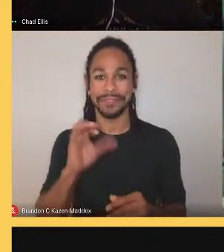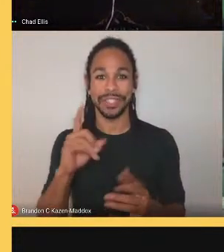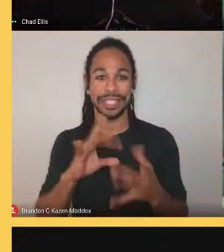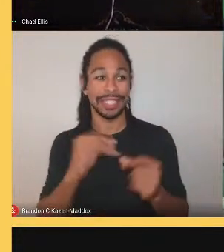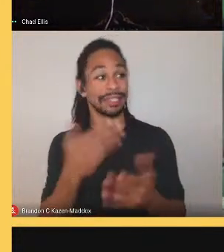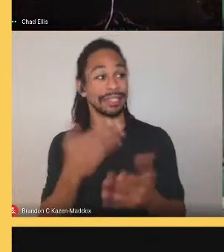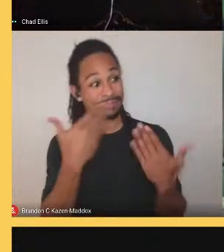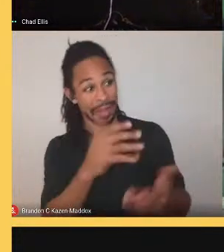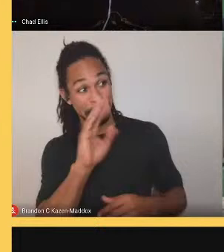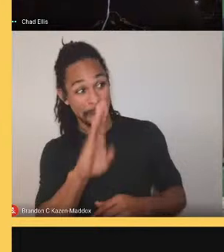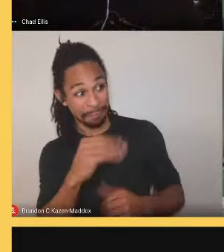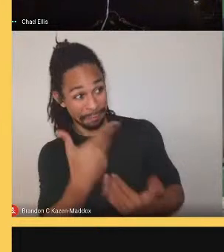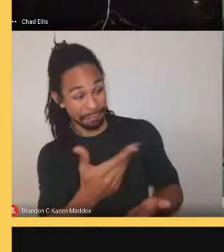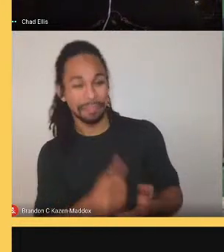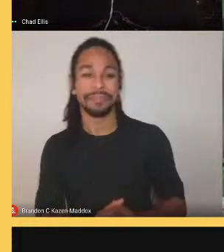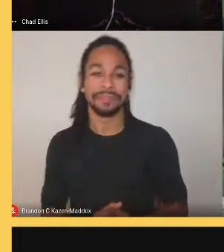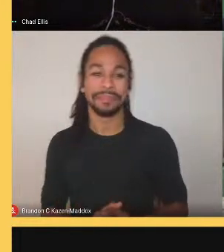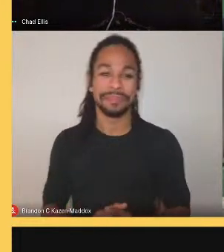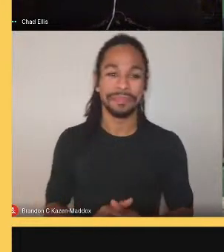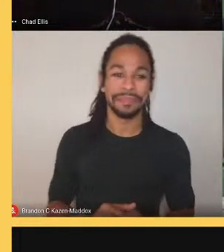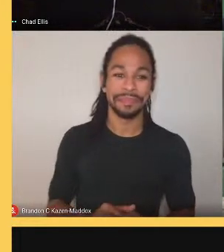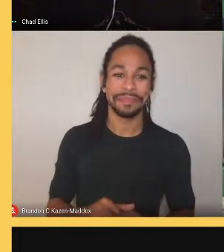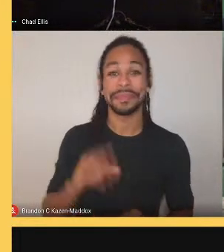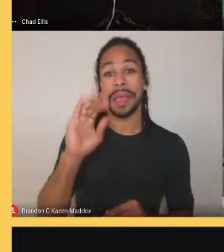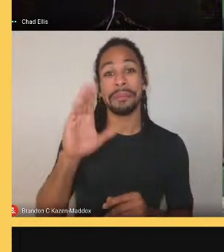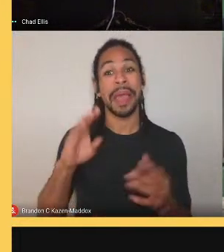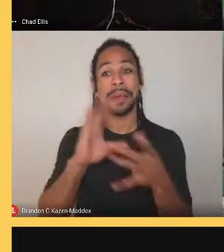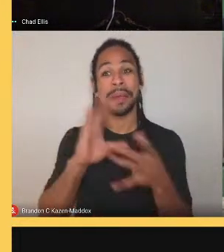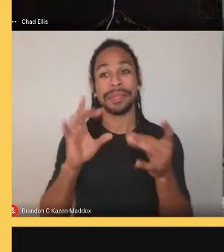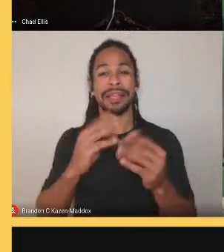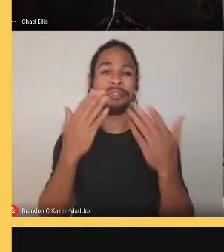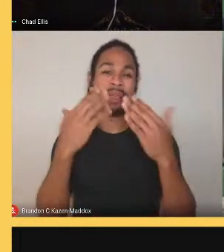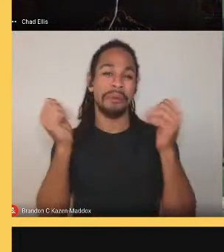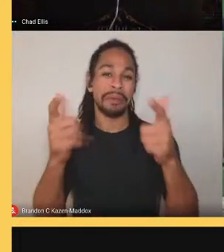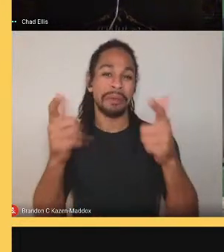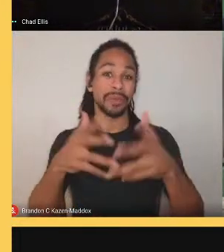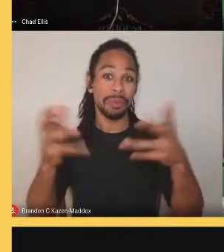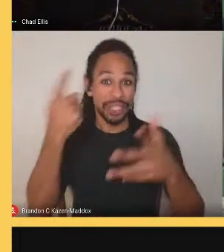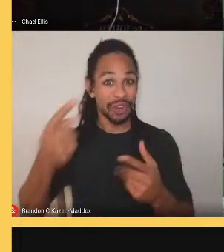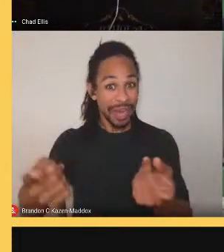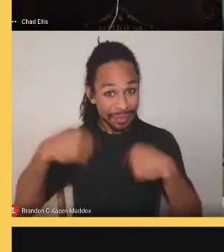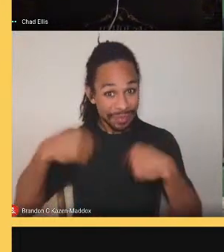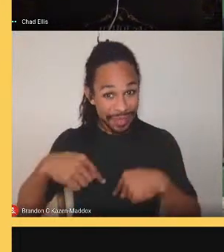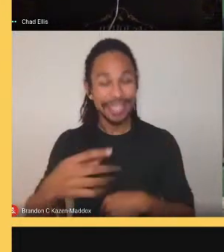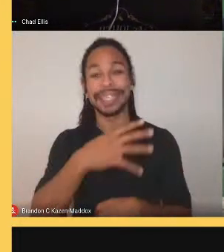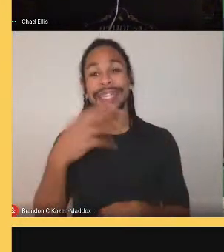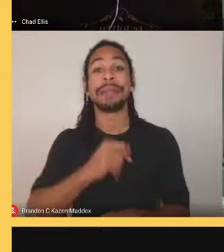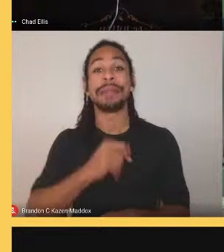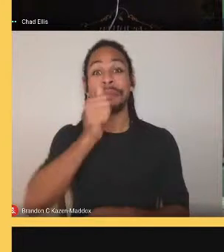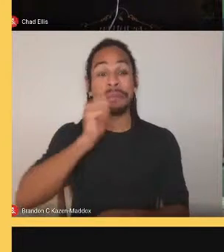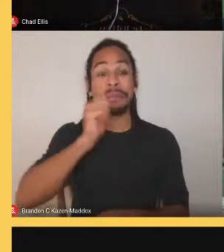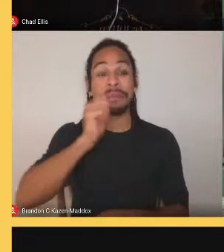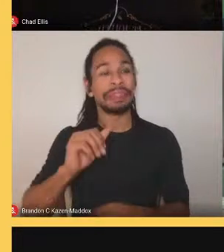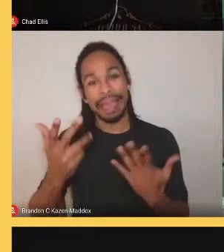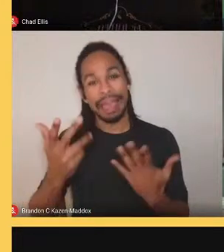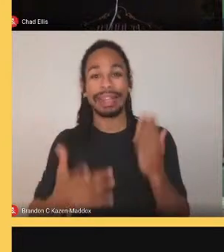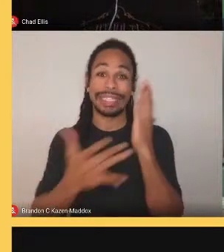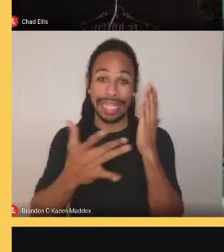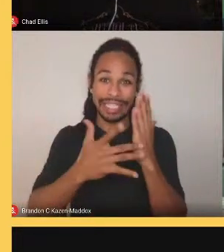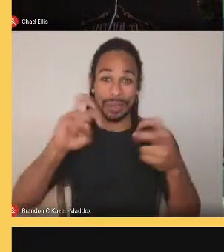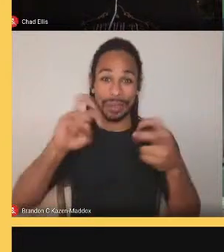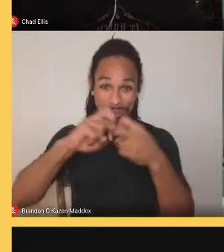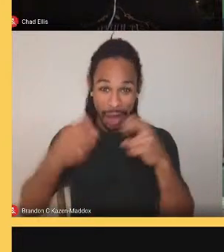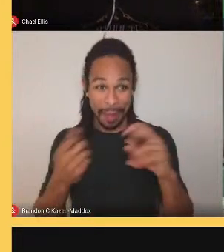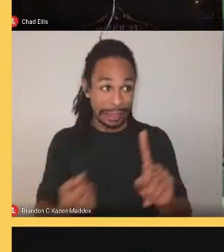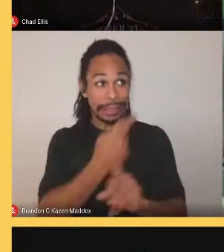Thank you all so much for coming and bearing with us with our technical difficulties today. This session is a